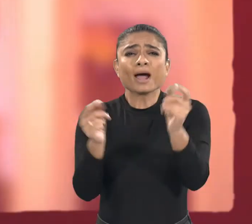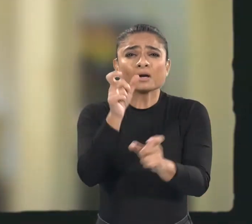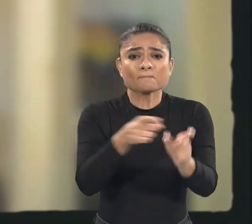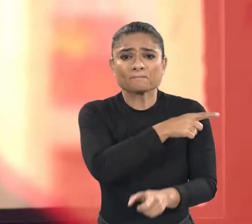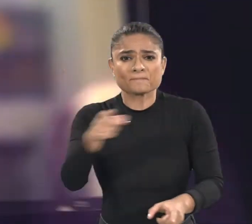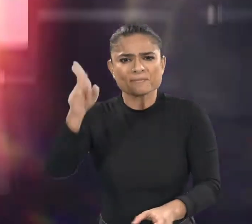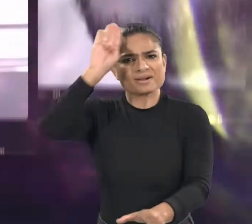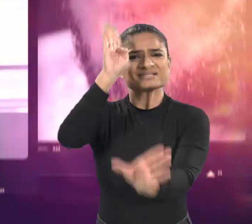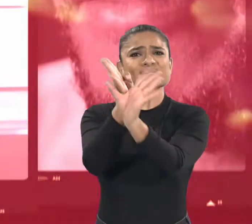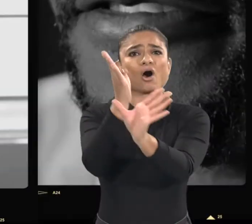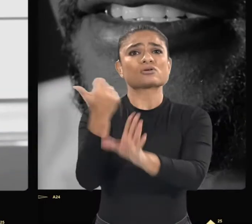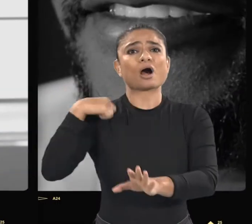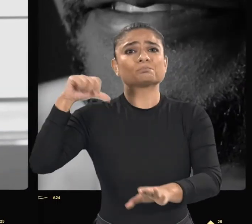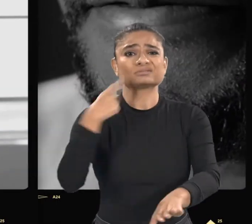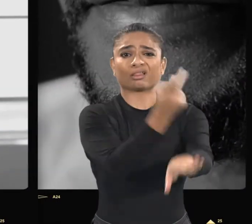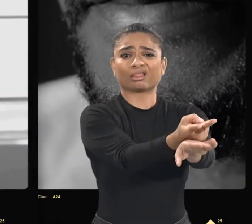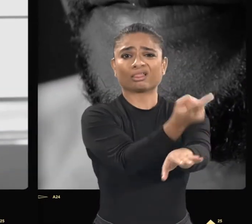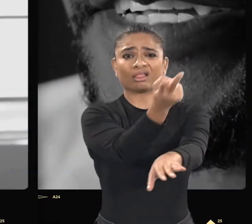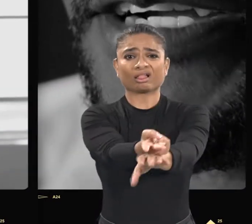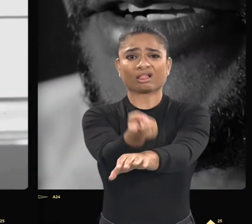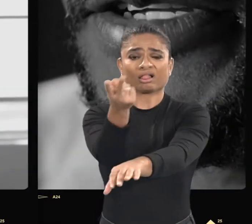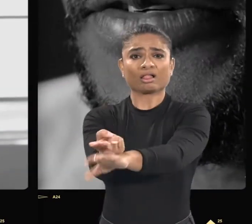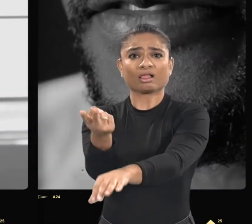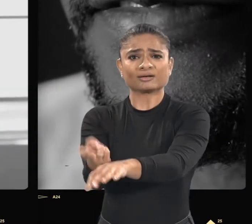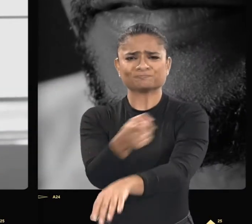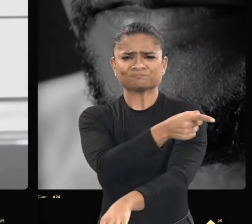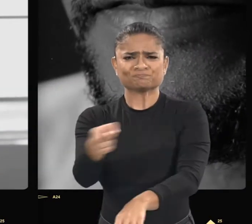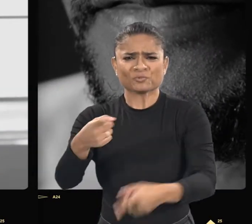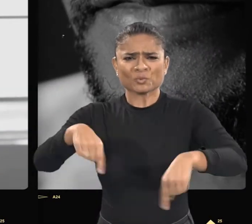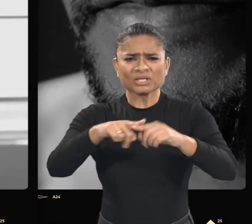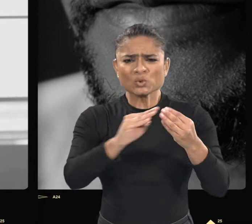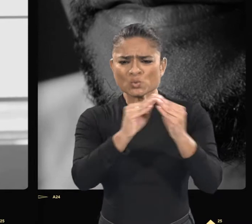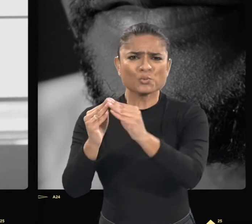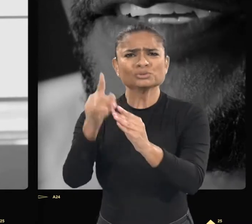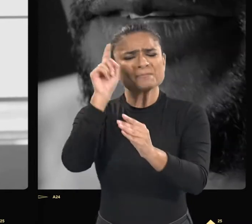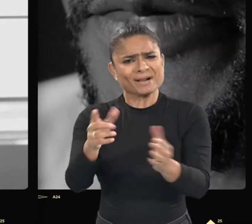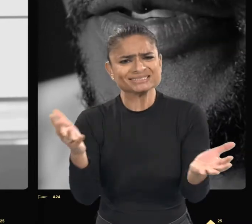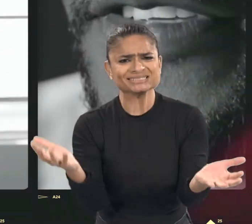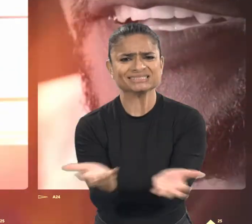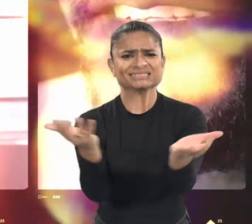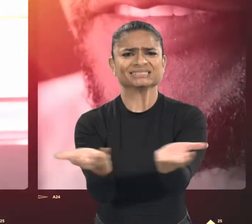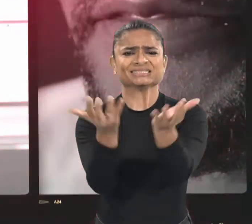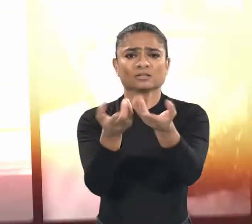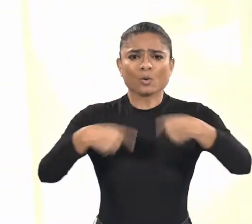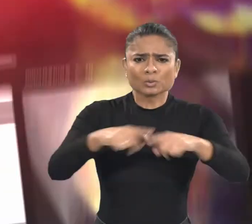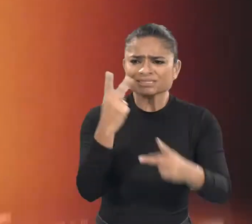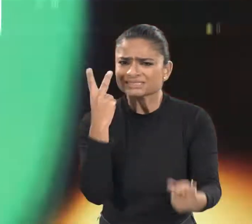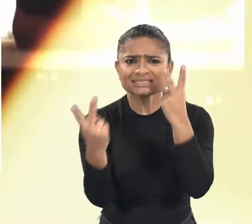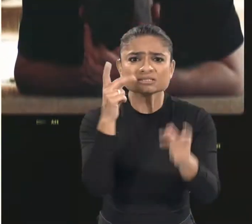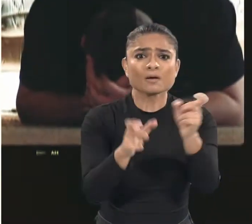Much of the pressure in psychiatric hospitals and wards could be lifted by community-based mental health